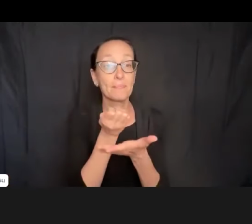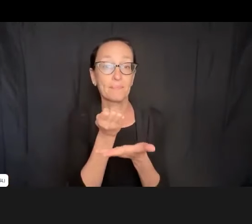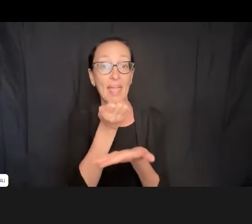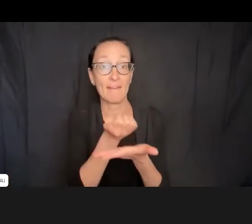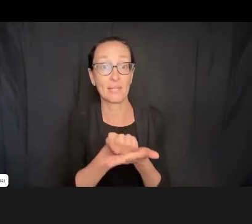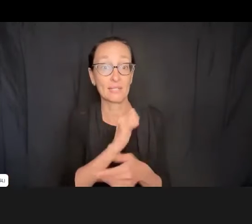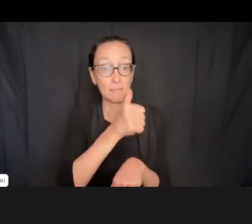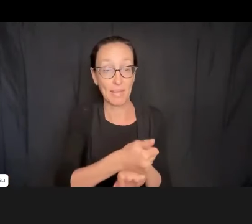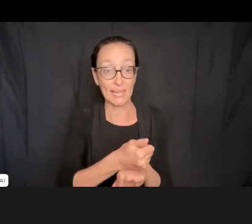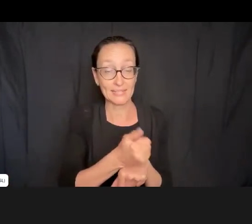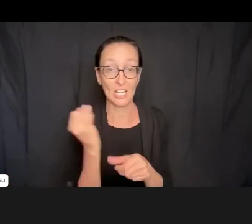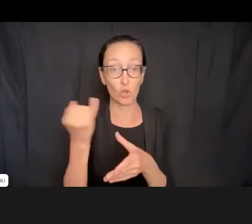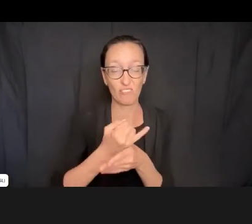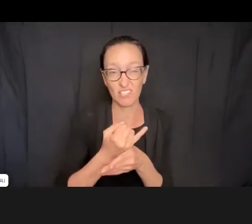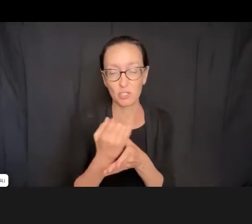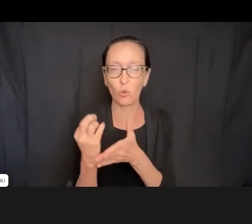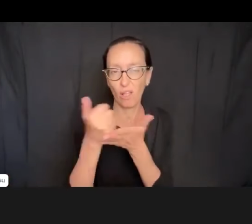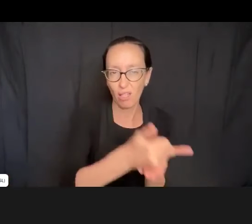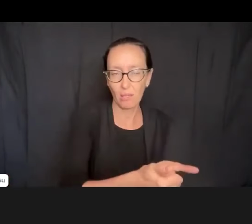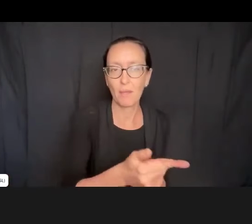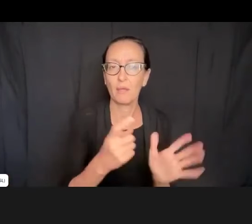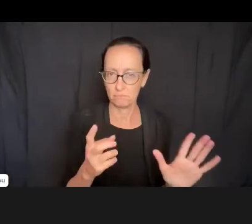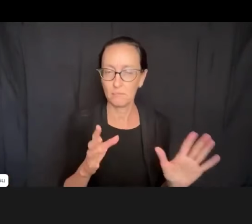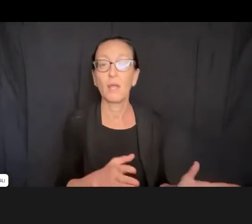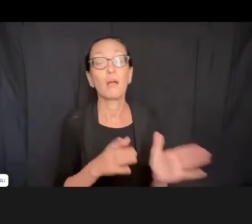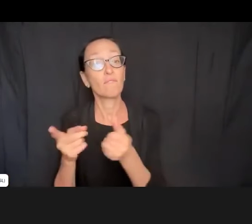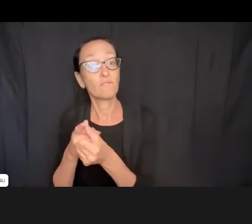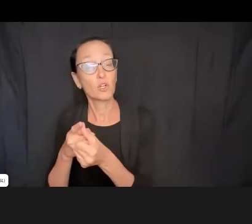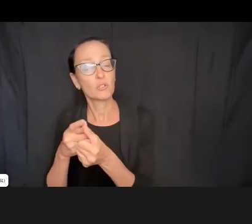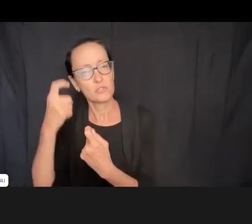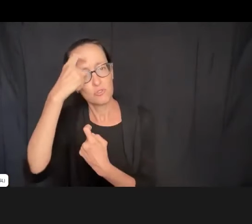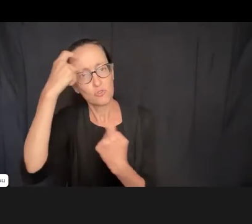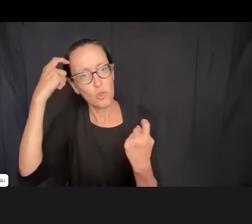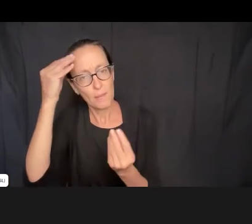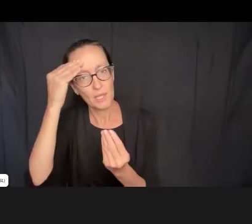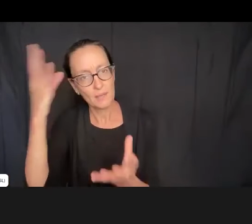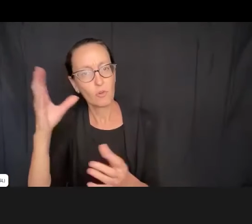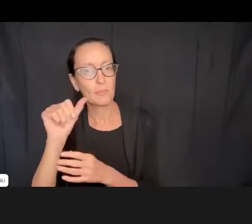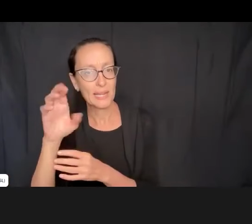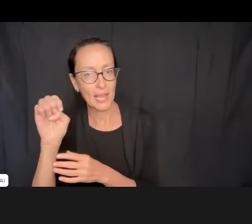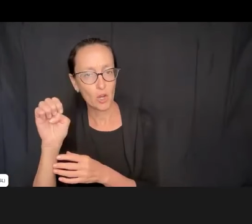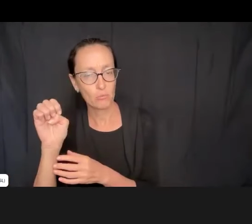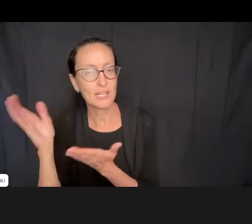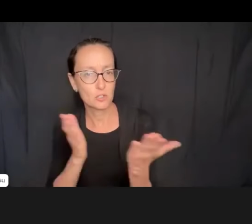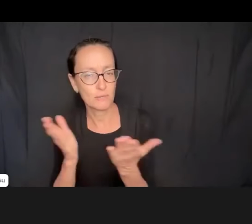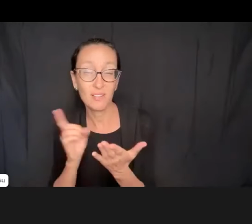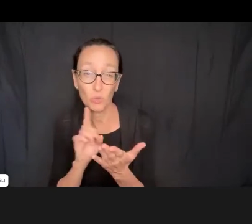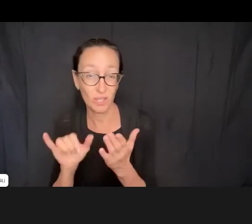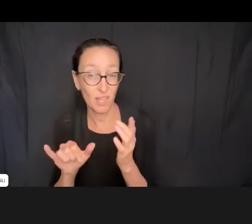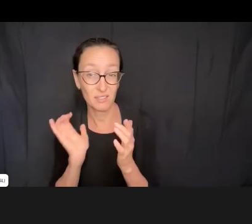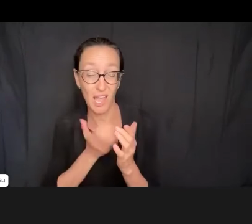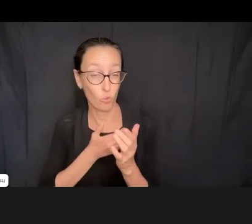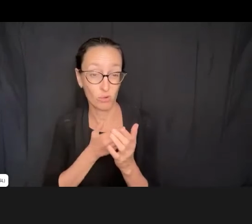about concepts of trauma-informed care and trauma-informed programs and services, because that's really the core of all the things that we